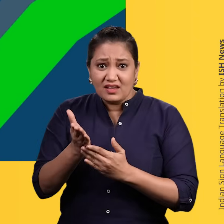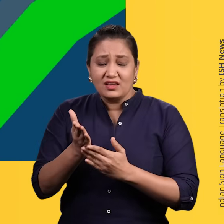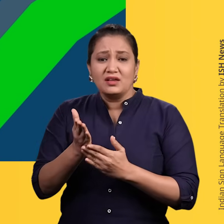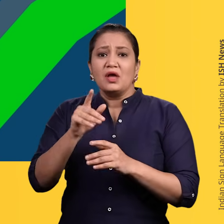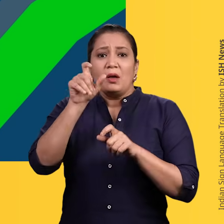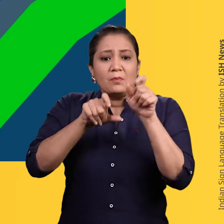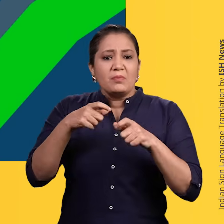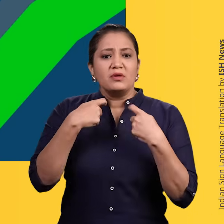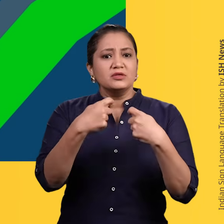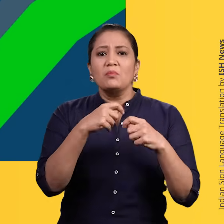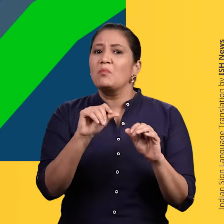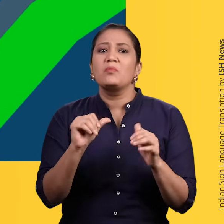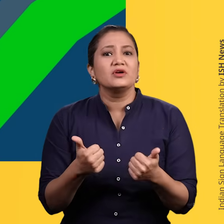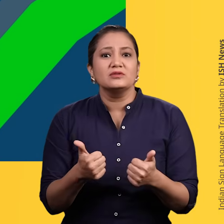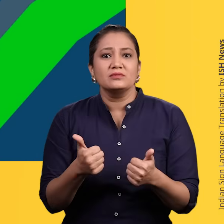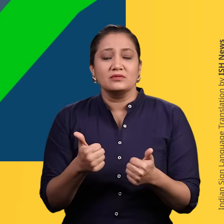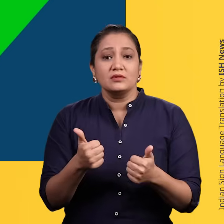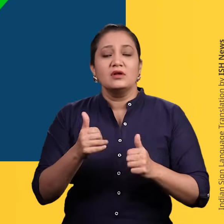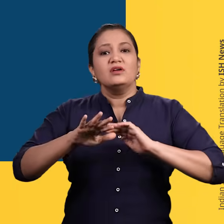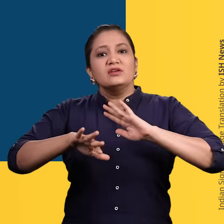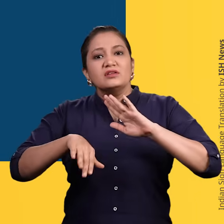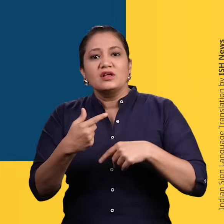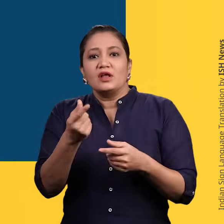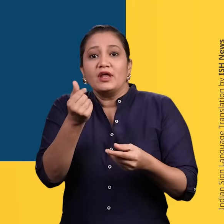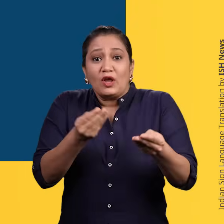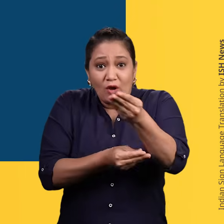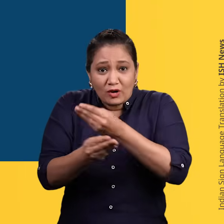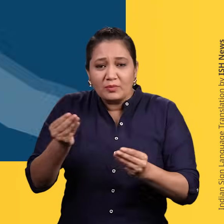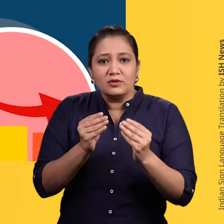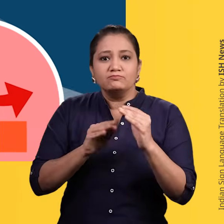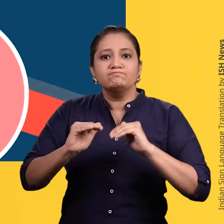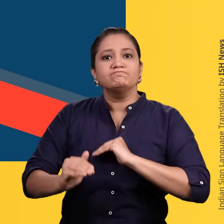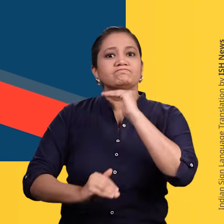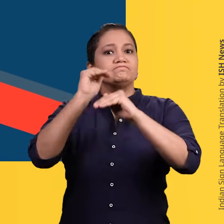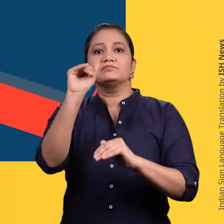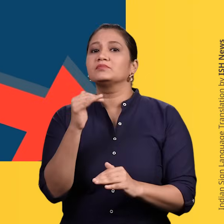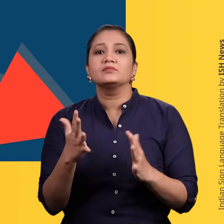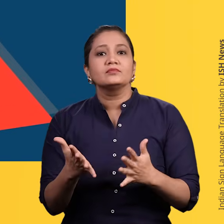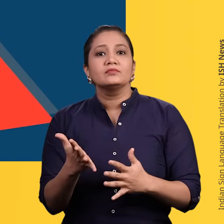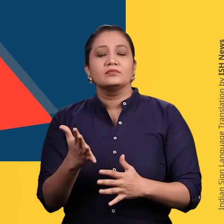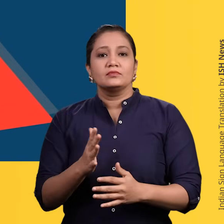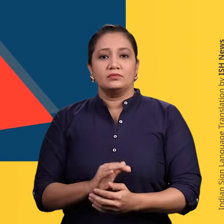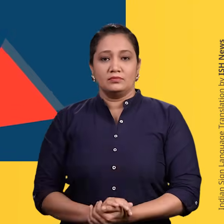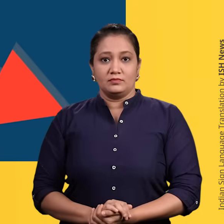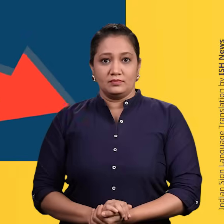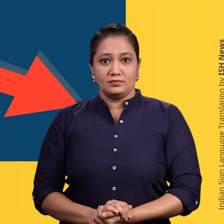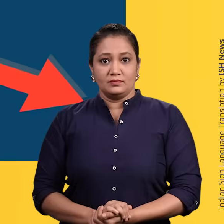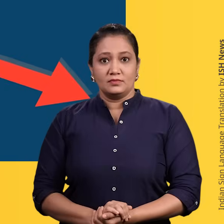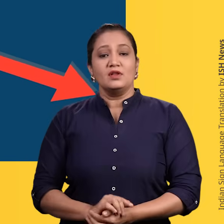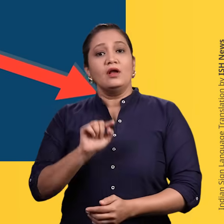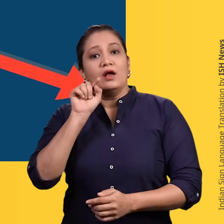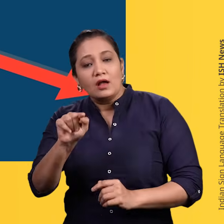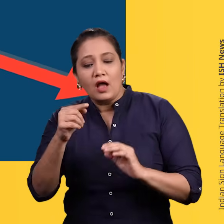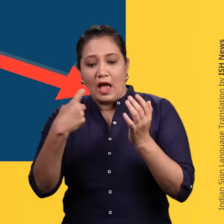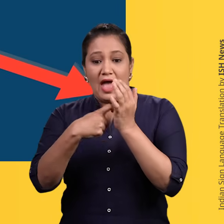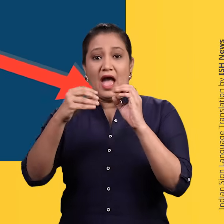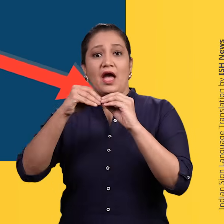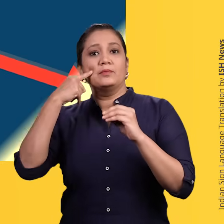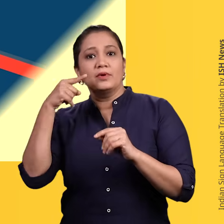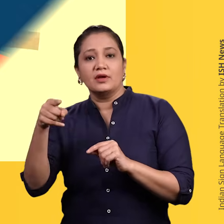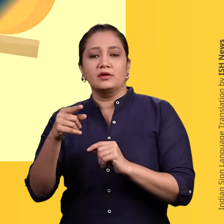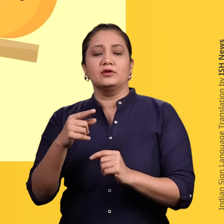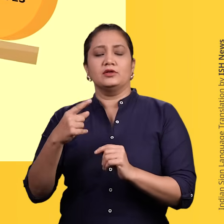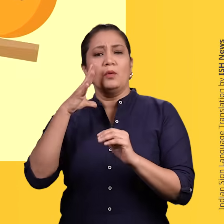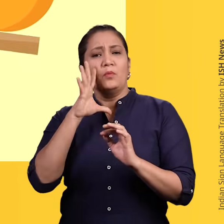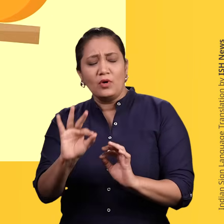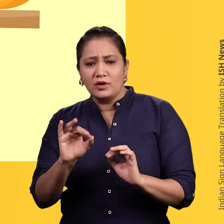rates are high, people may not spend, and hence, economy will not grow.